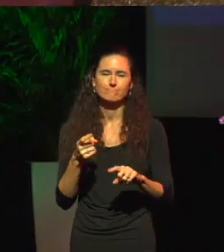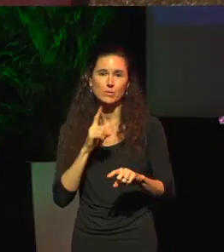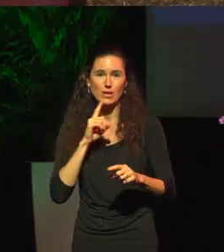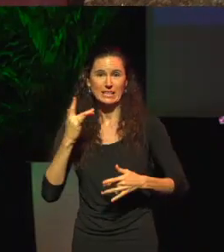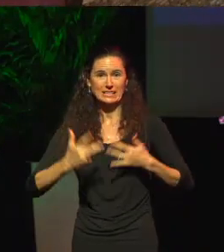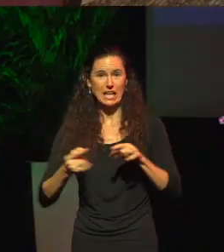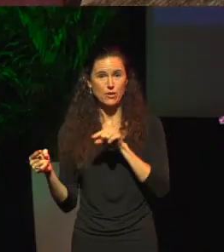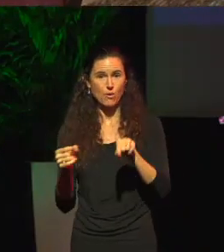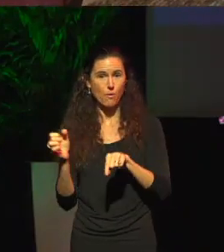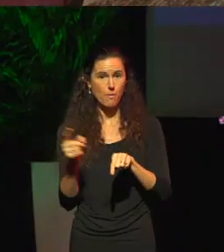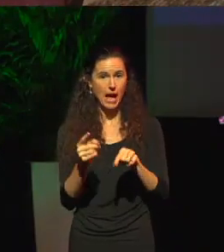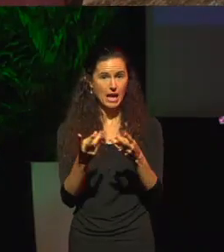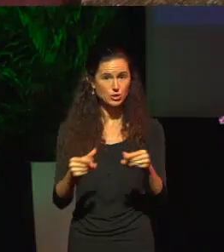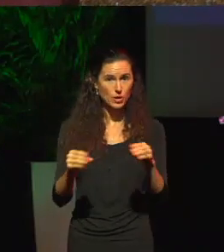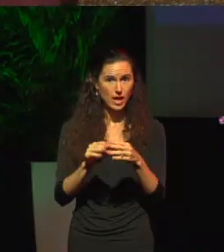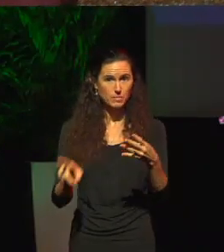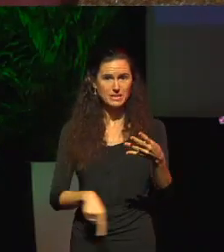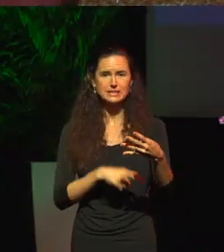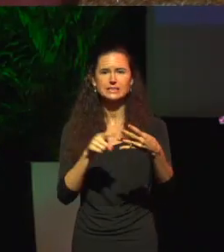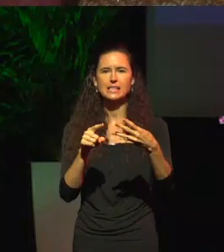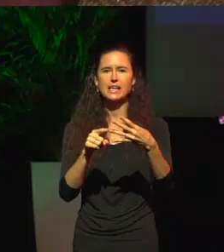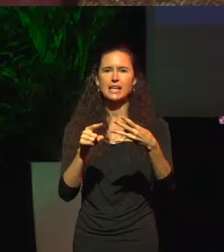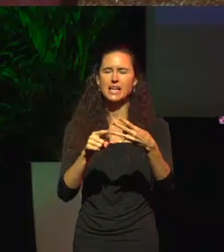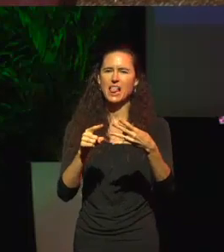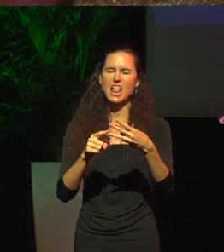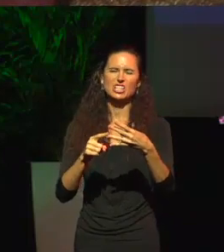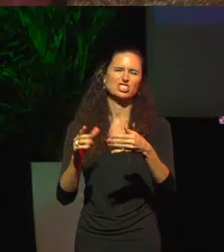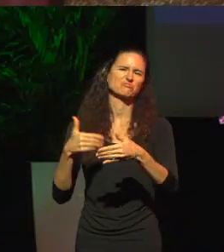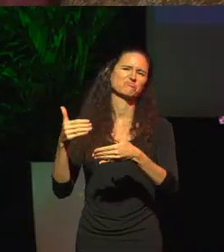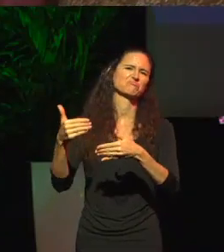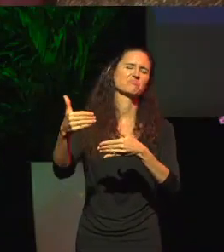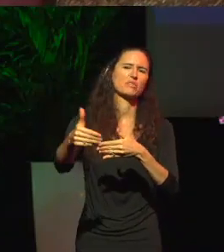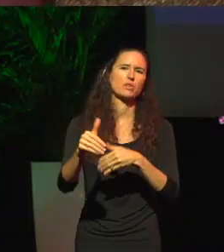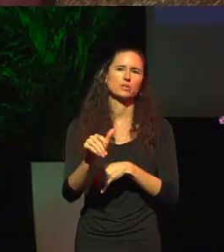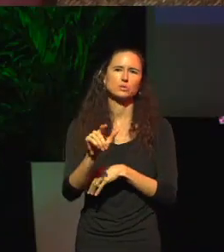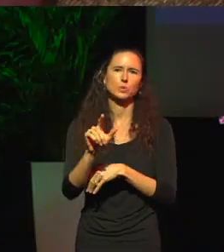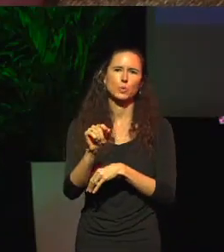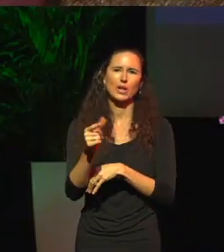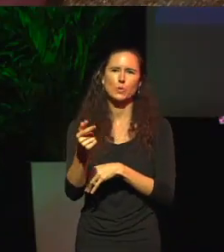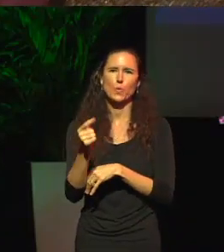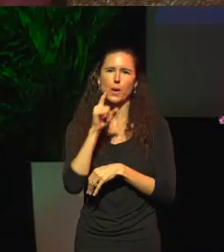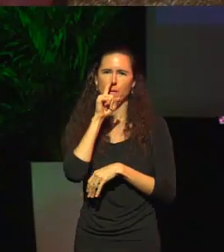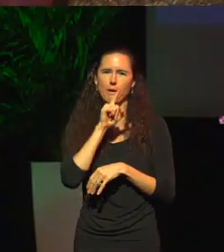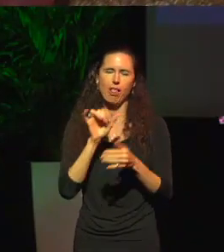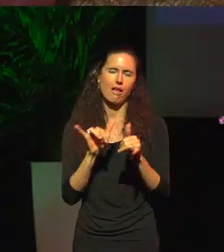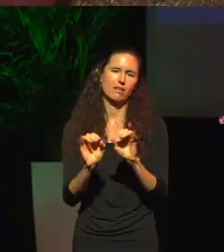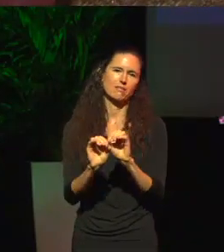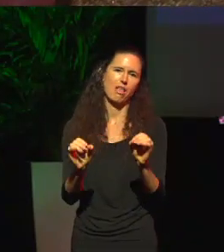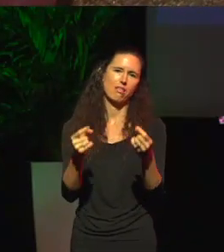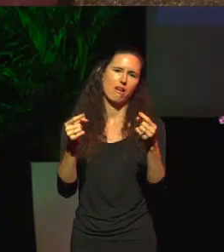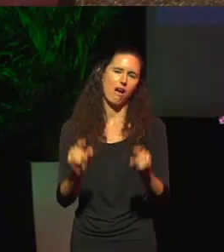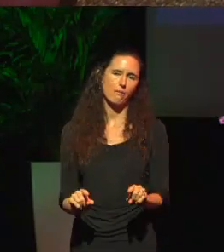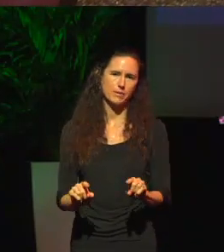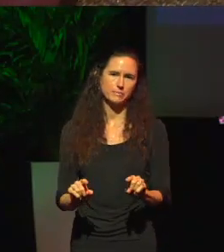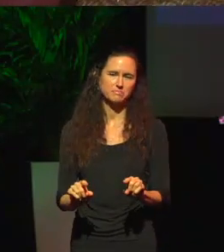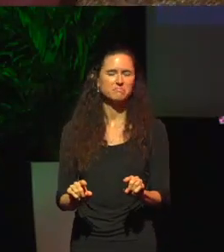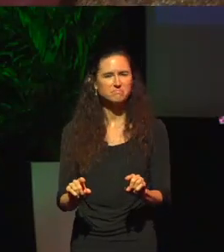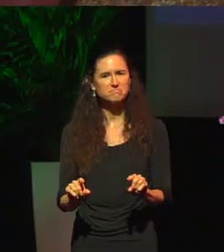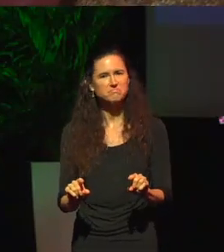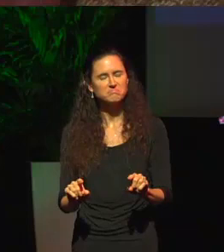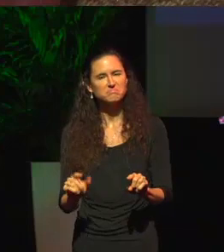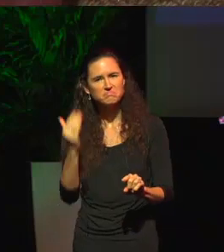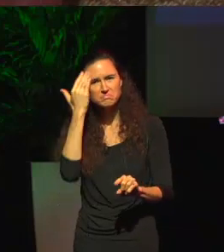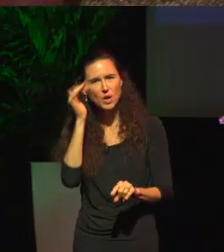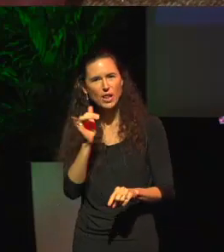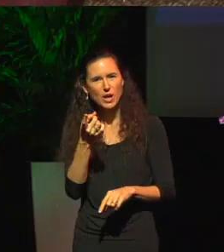to campus. Or C, let's just fast forward to 2021 and pretend like nothing happened over this past year. You know,